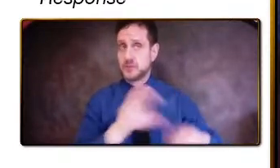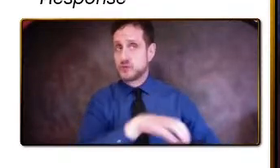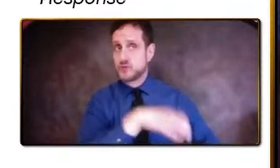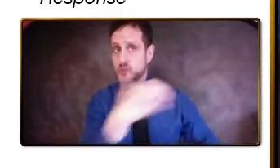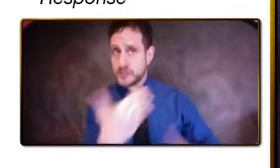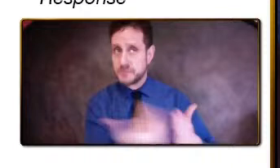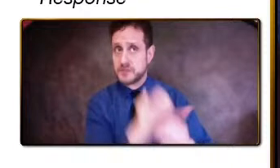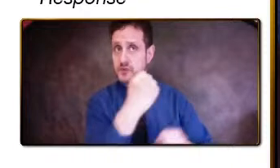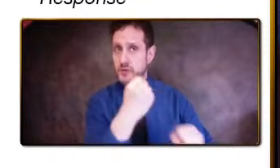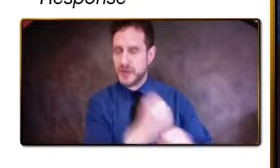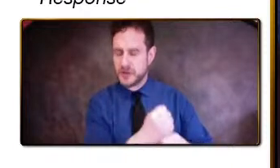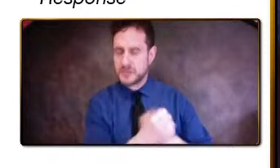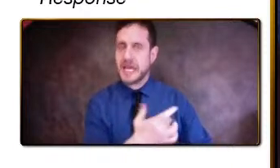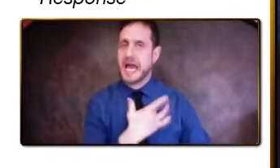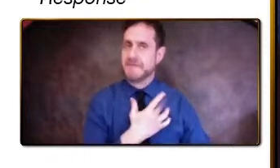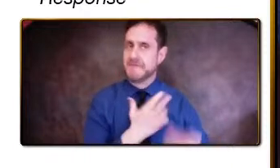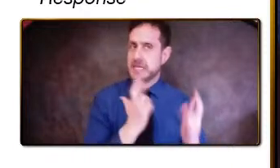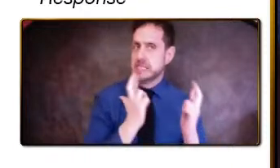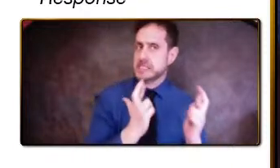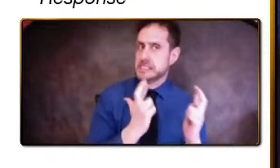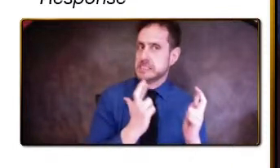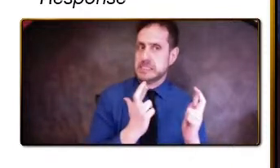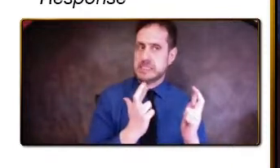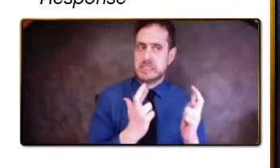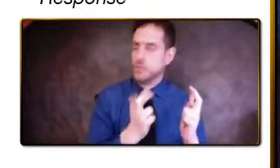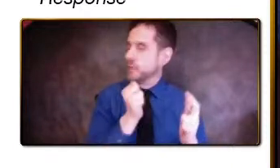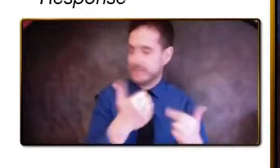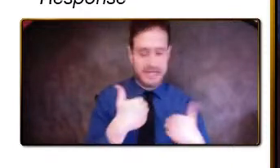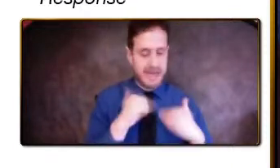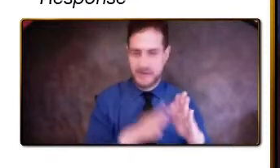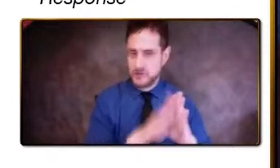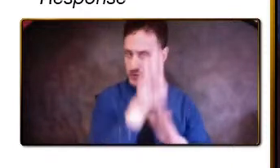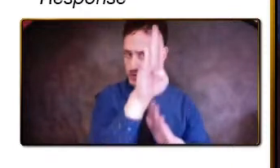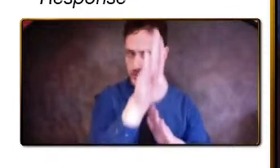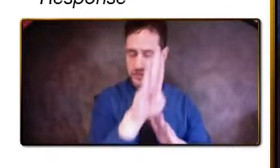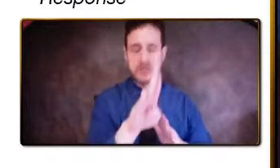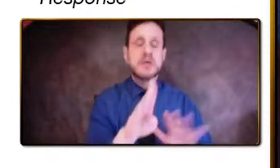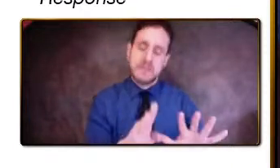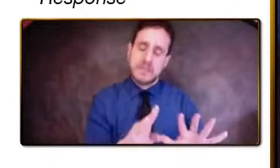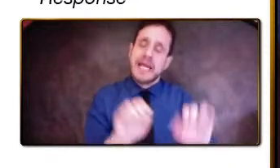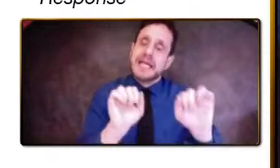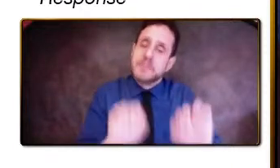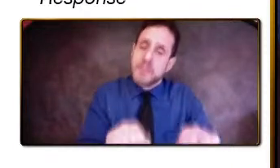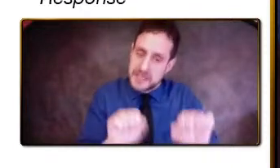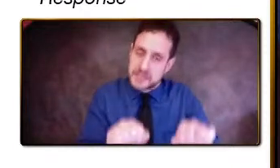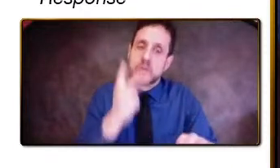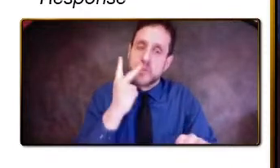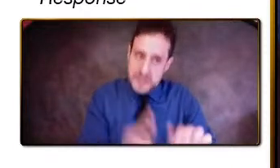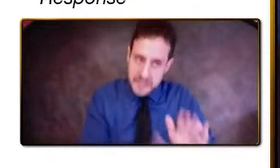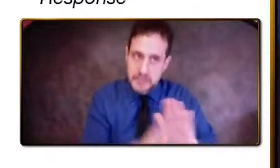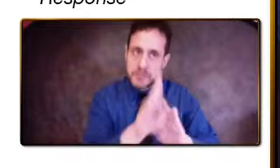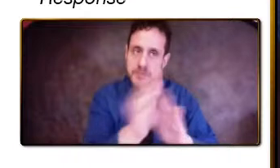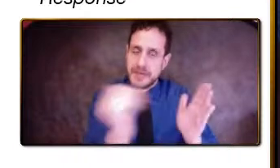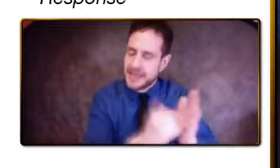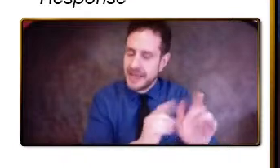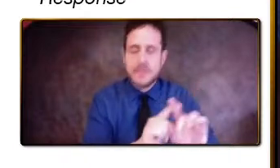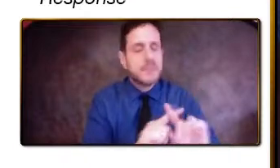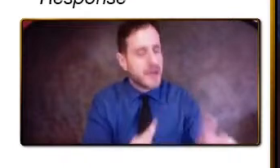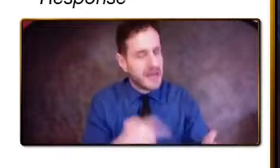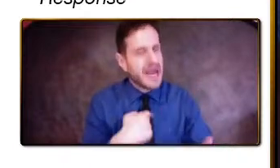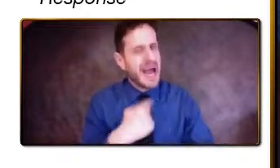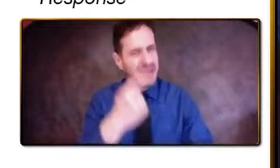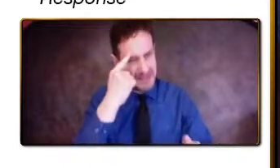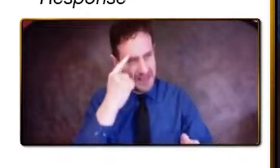I say that with some trepidation because, there's always the possibility that we'll see an upsurge from that. But I think with